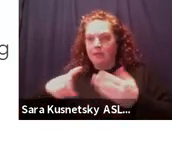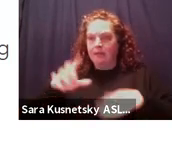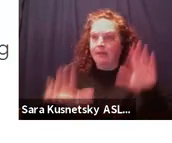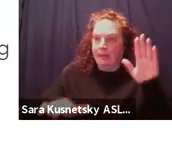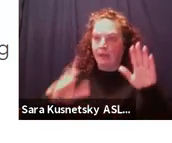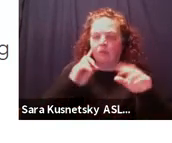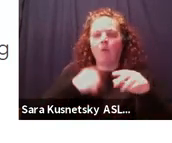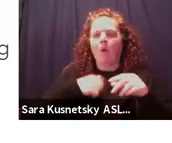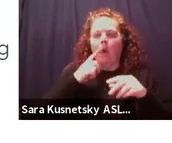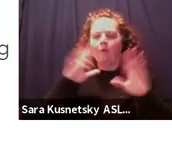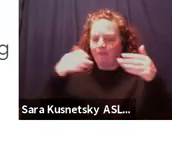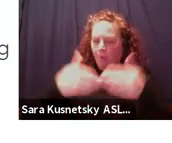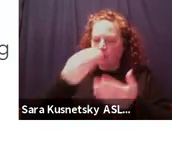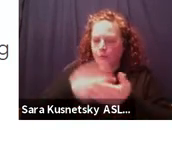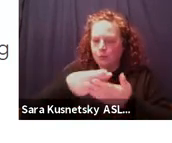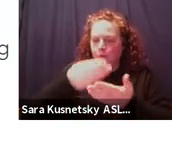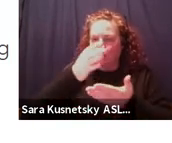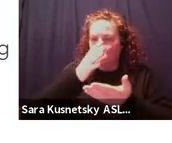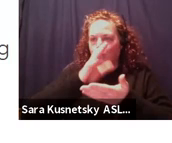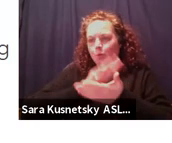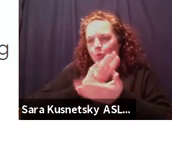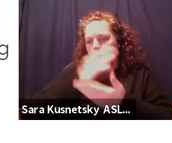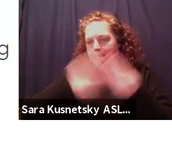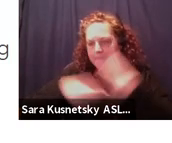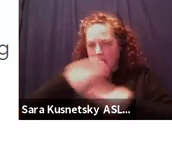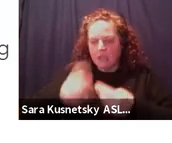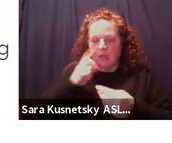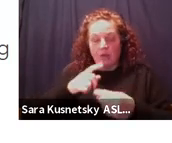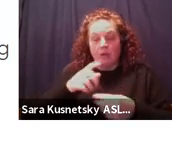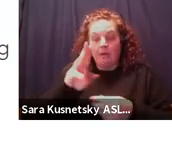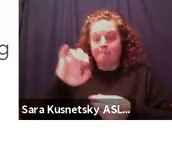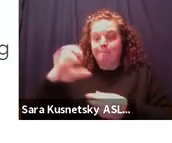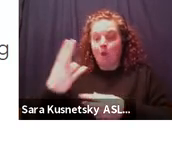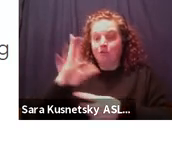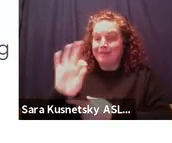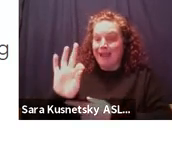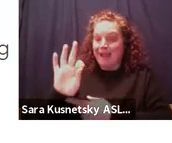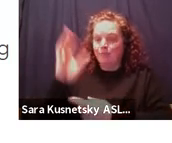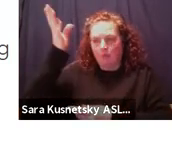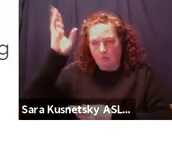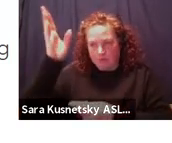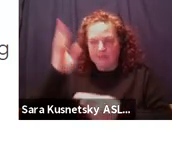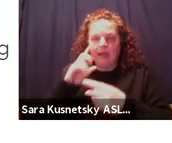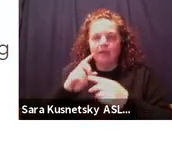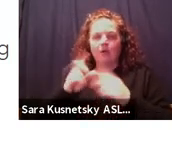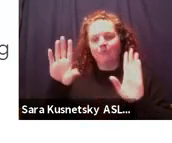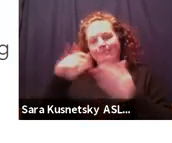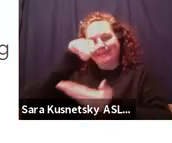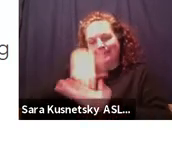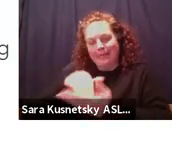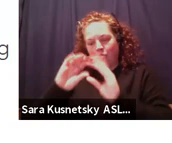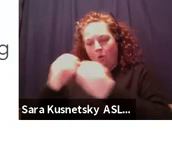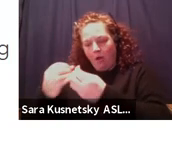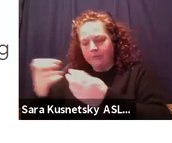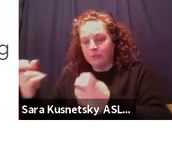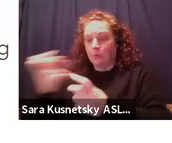budgets. We will then present on March 9th on focused on central office and come back with more details about our